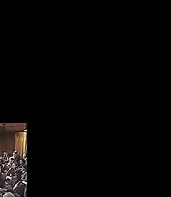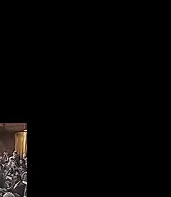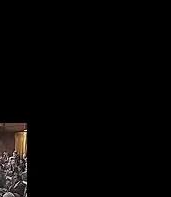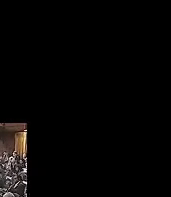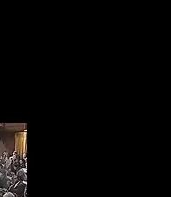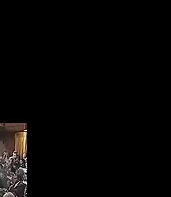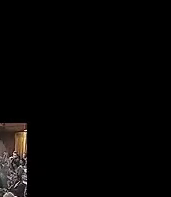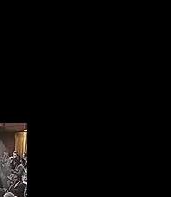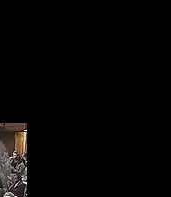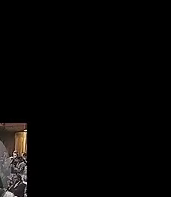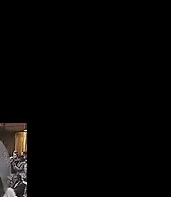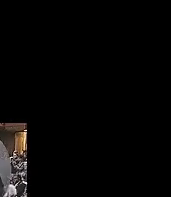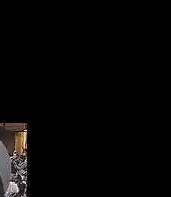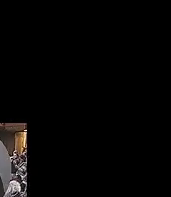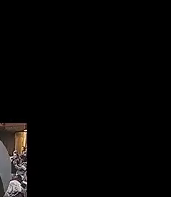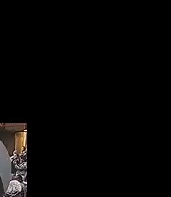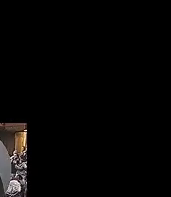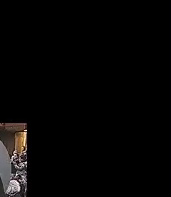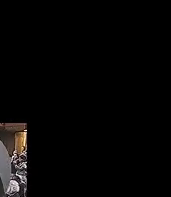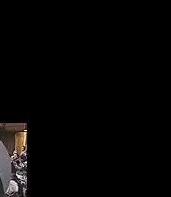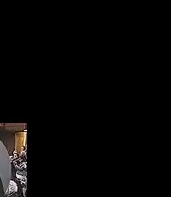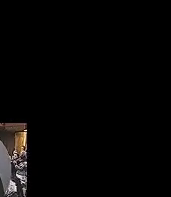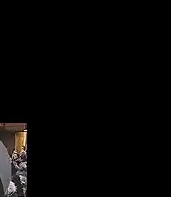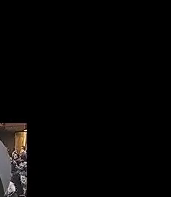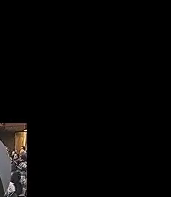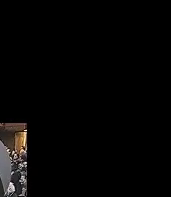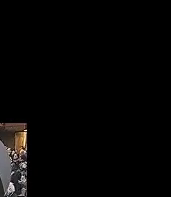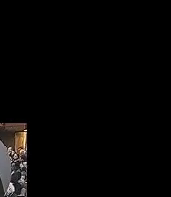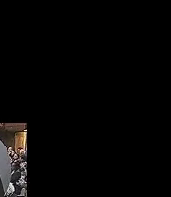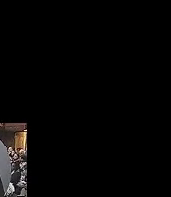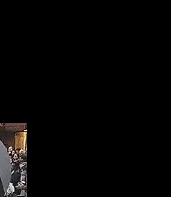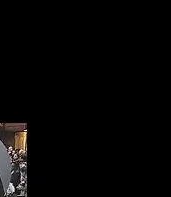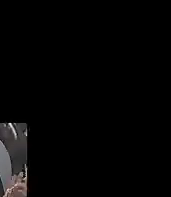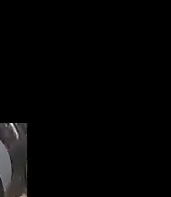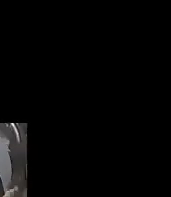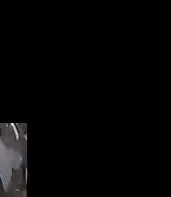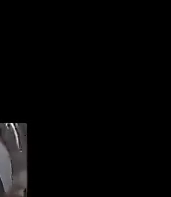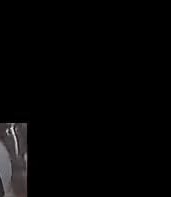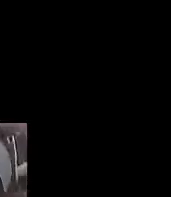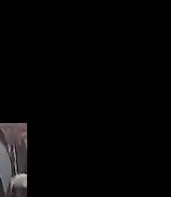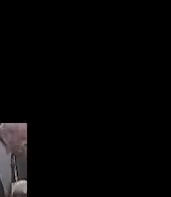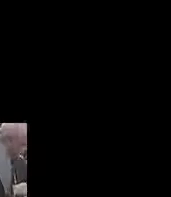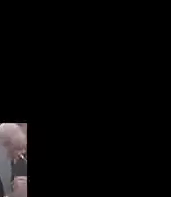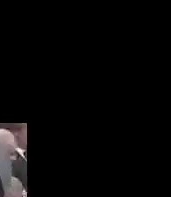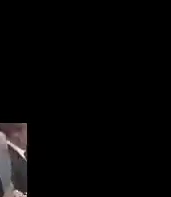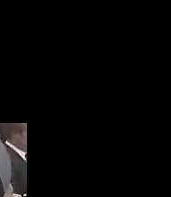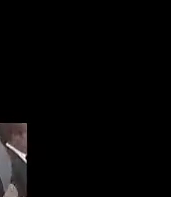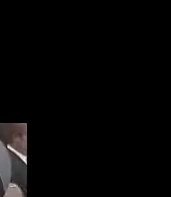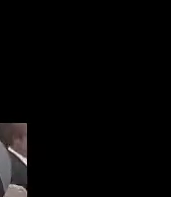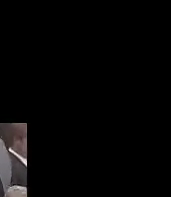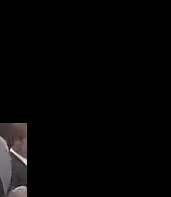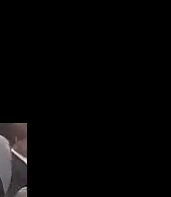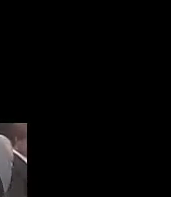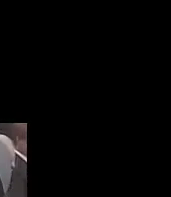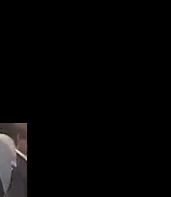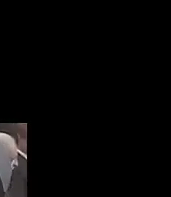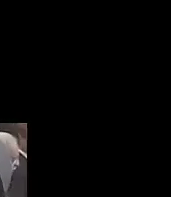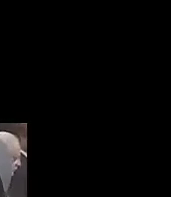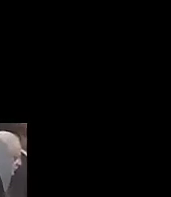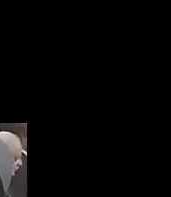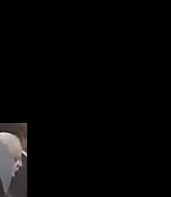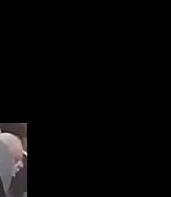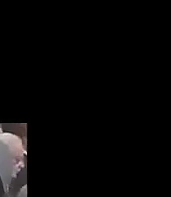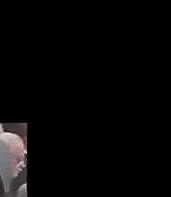Questions orales. The Honourable Member for Burnaby, New Westminster. OECD warns the troubled global financial markets and family debt levels